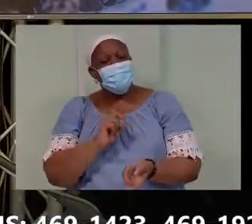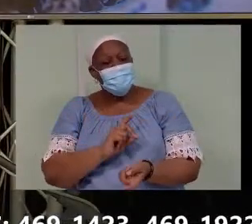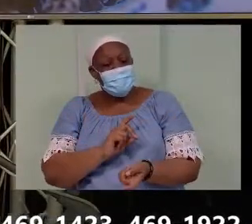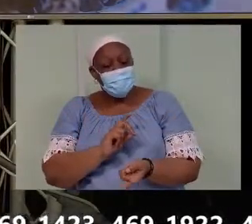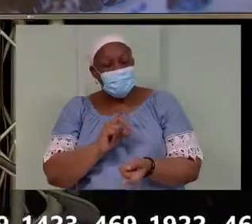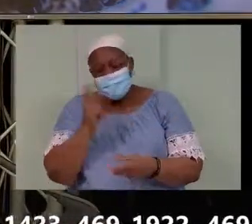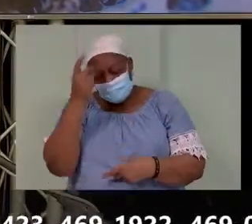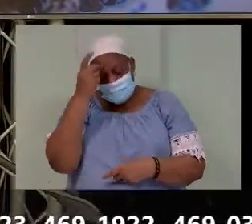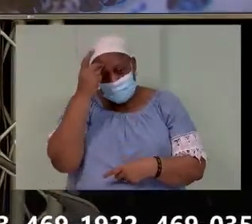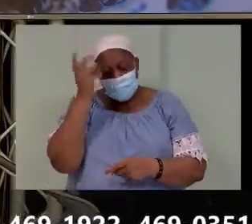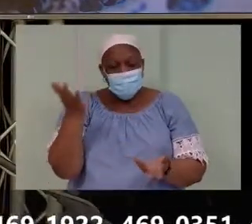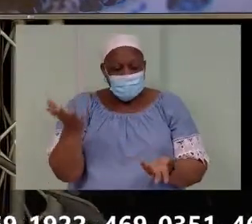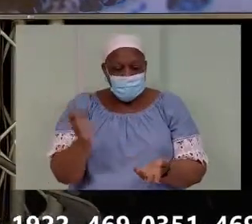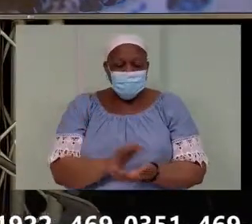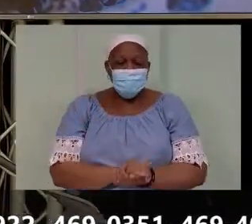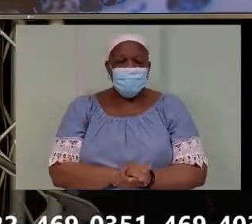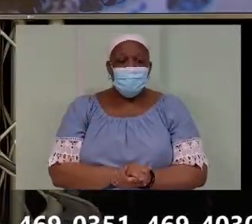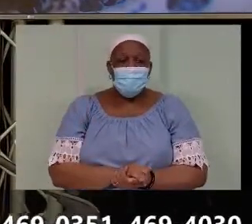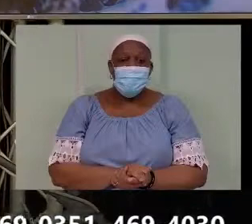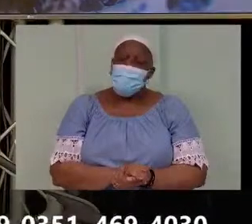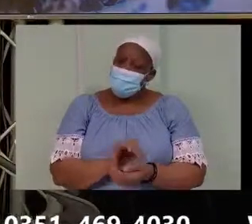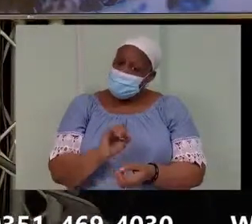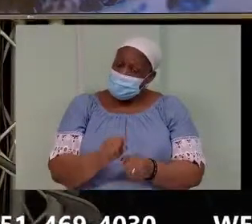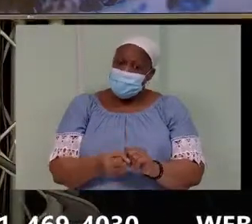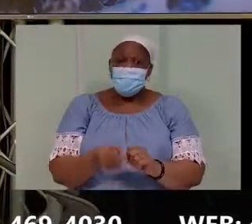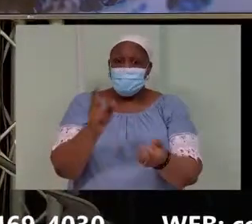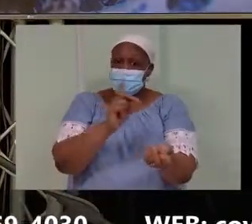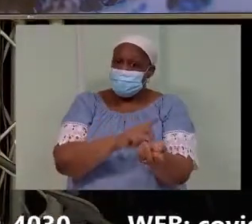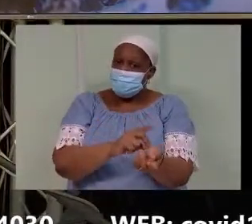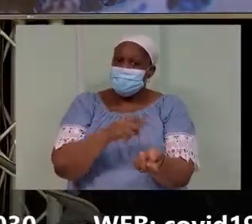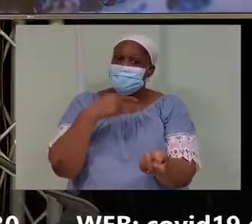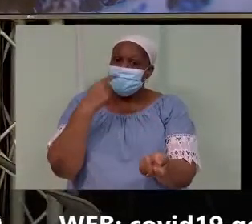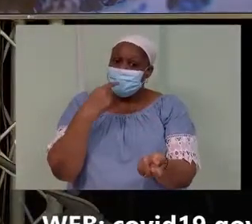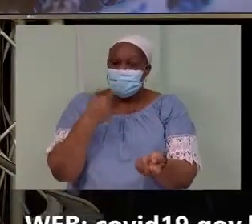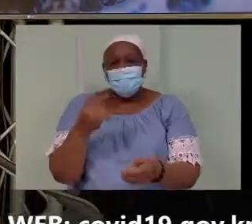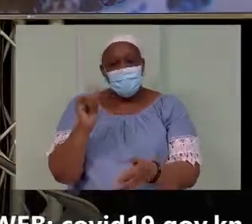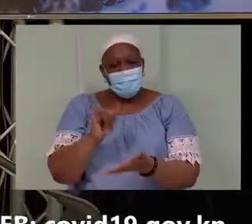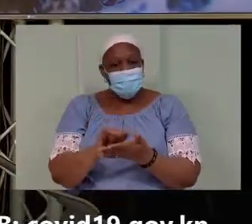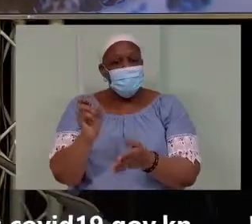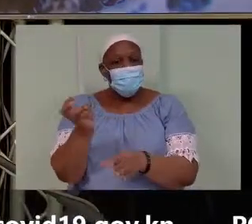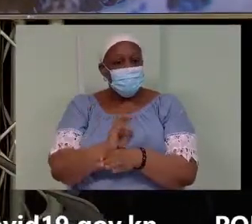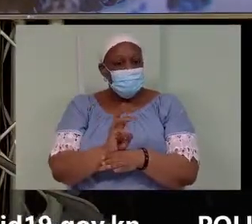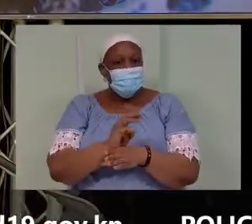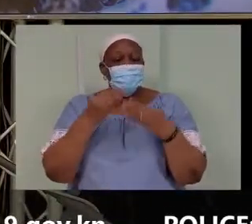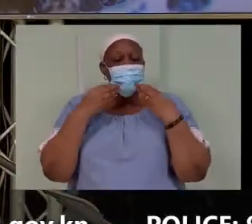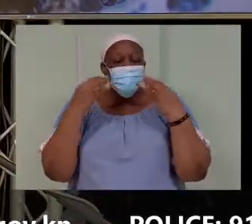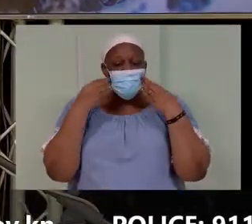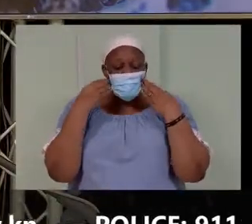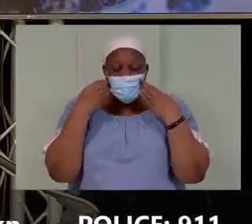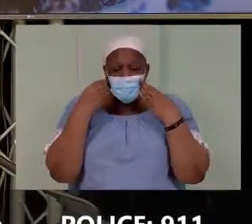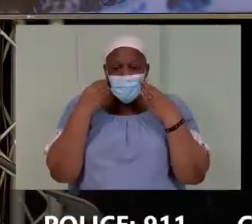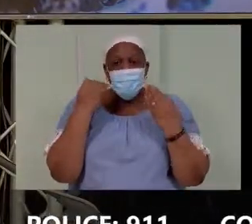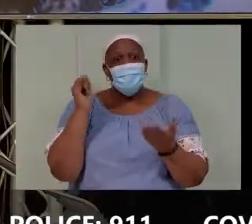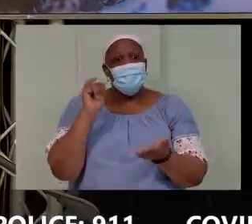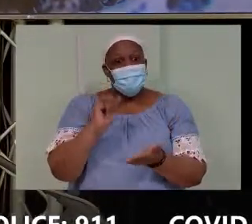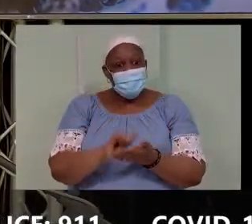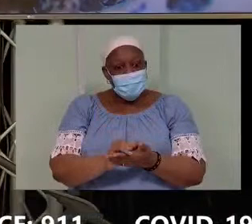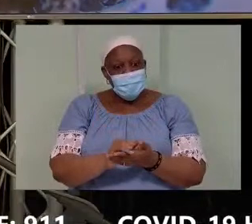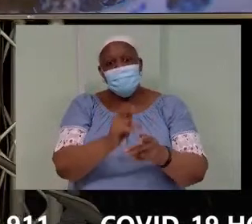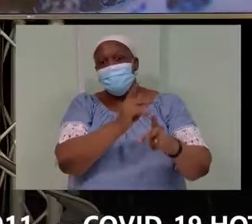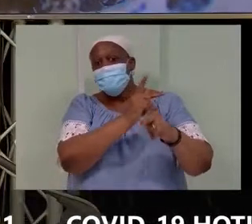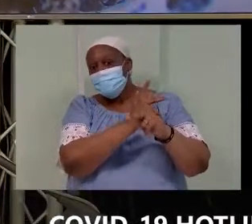from getting the virus, as Dr. Law spoke earlier about herself having the mask on, and that is what protected her from becoming